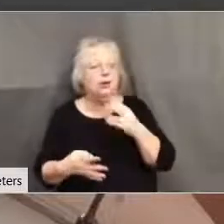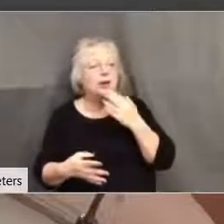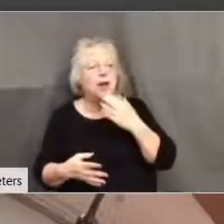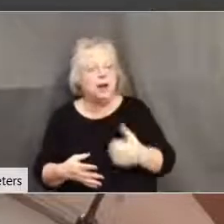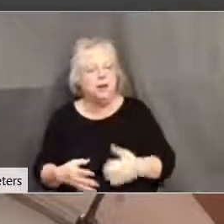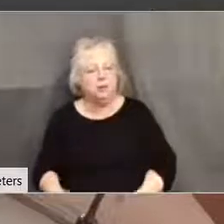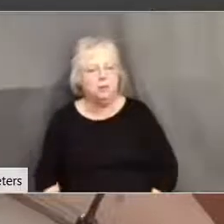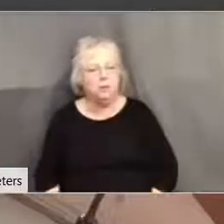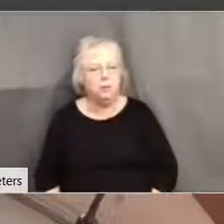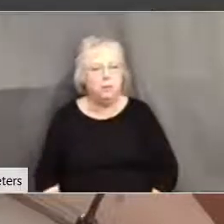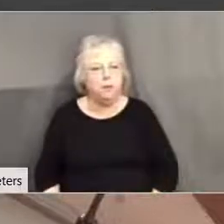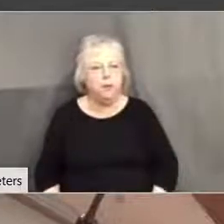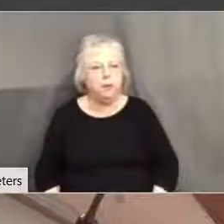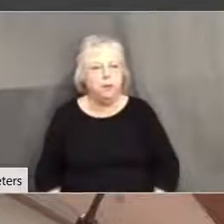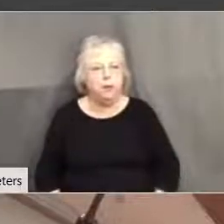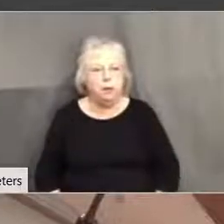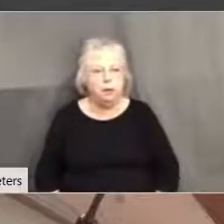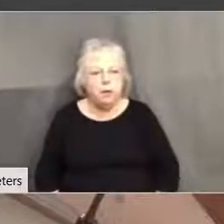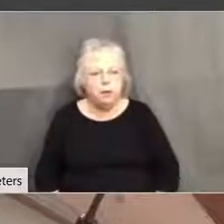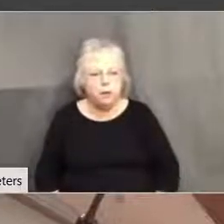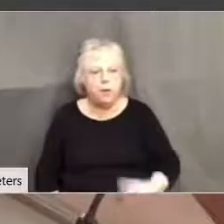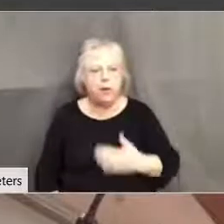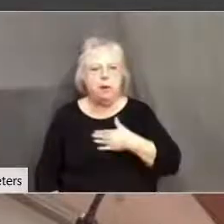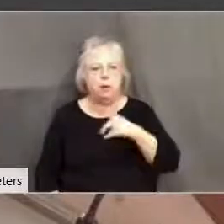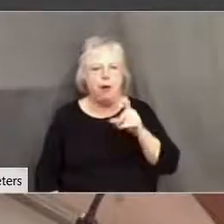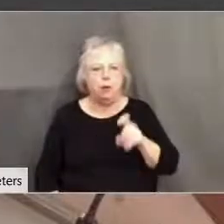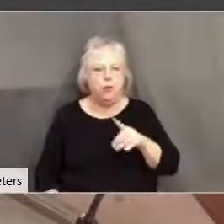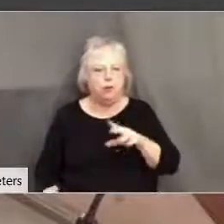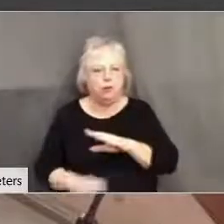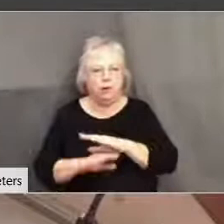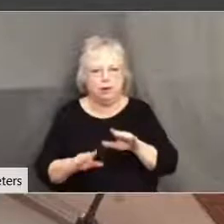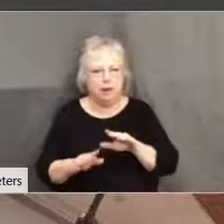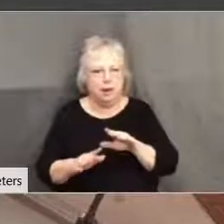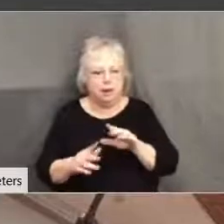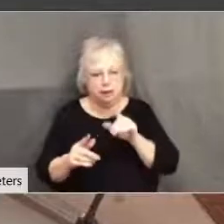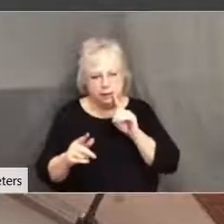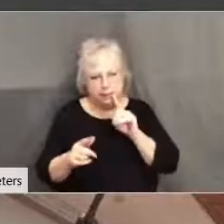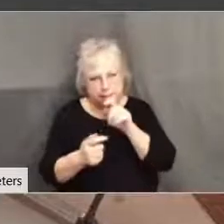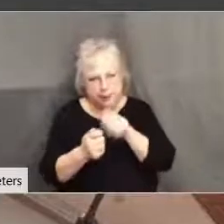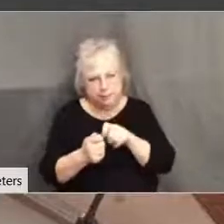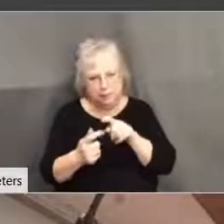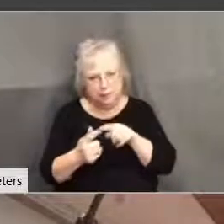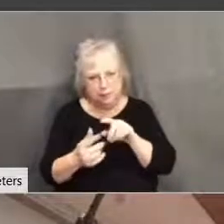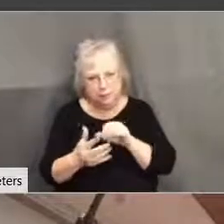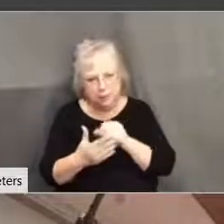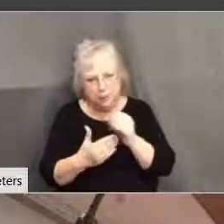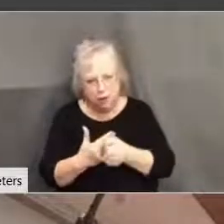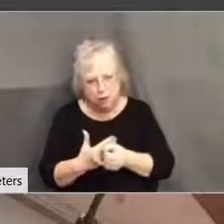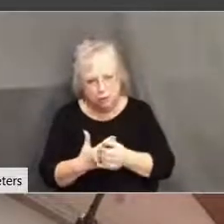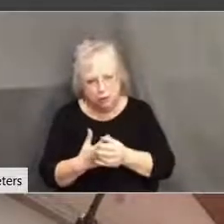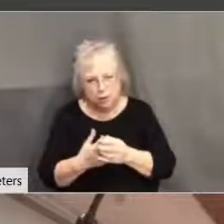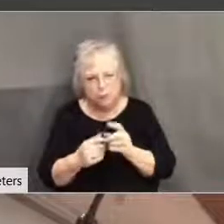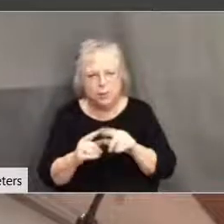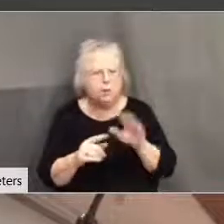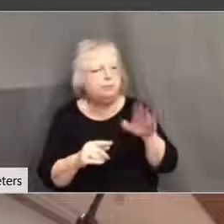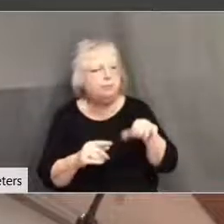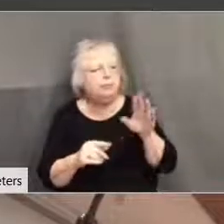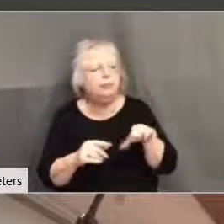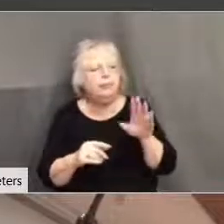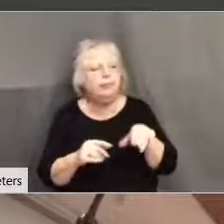My question won't be project specific or Ward specific, even though Ward 2 has been mentioned a couple of times. John,